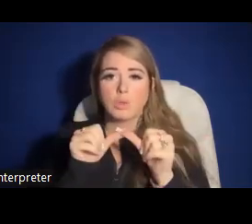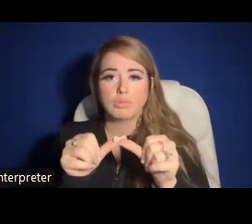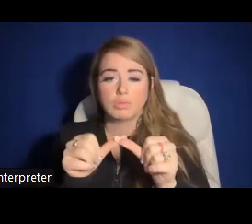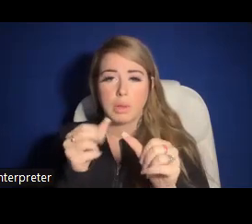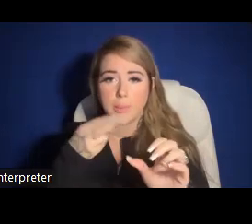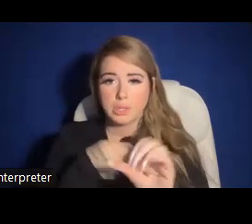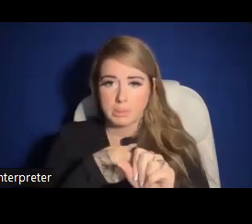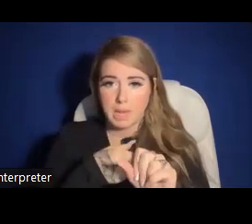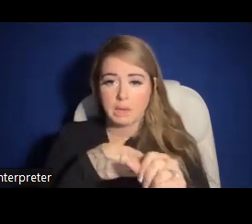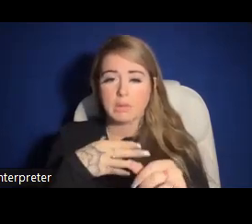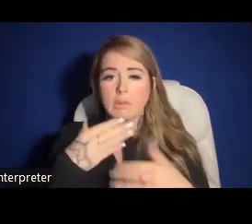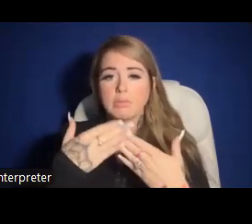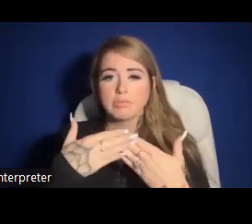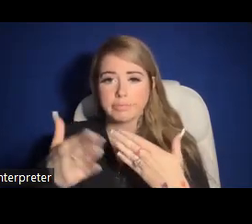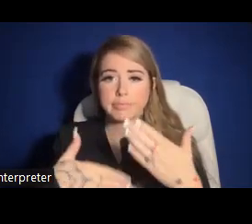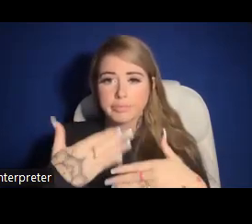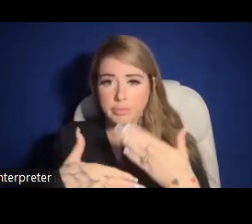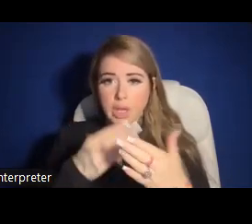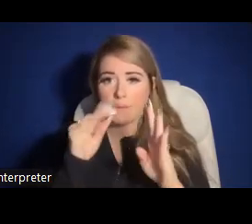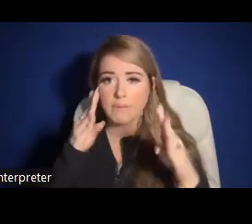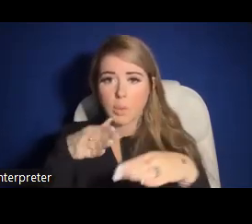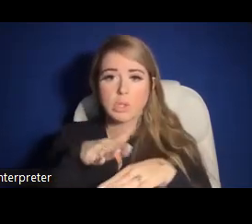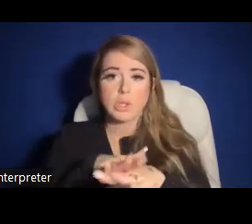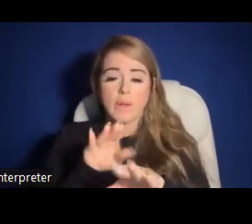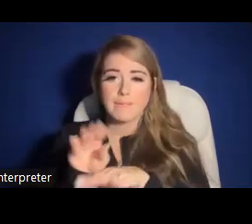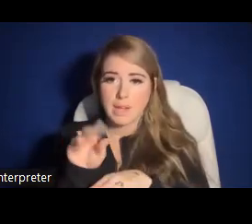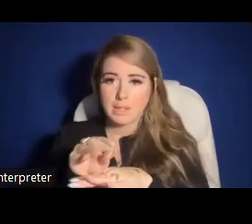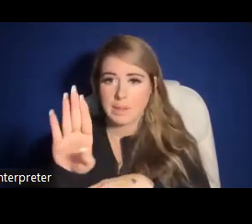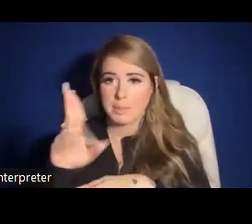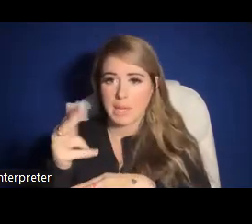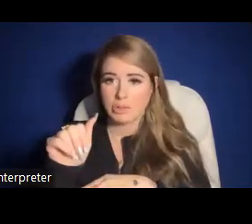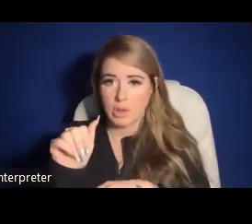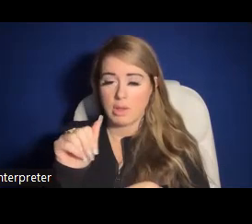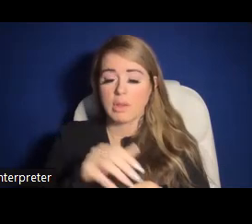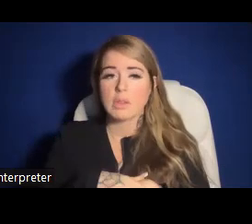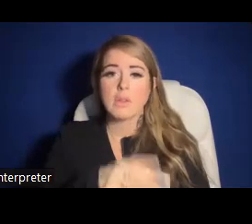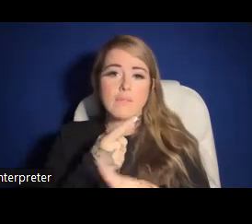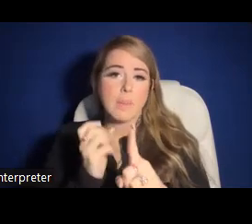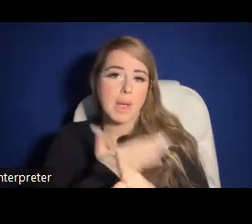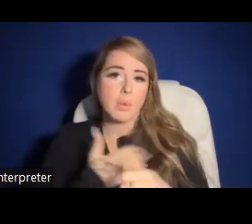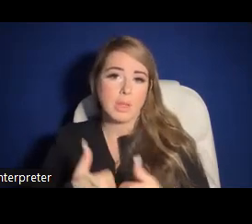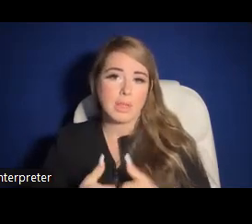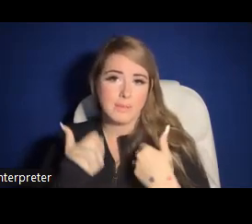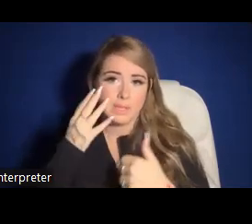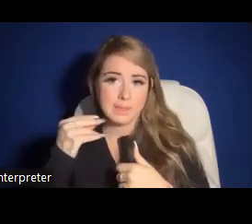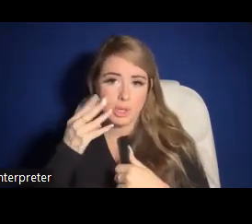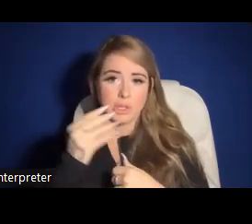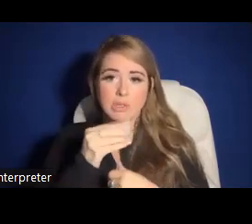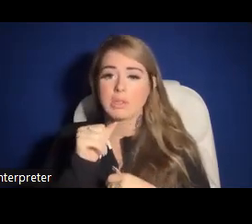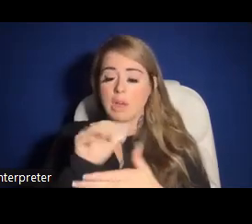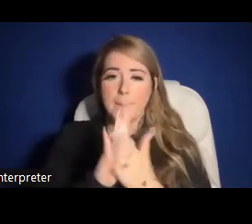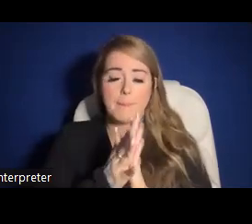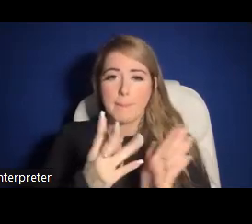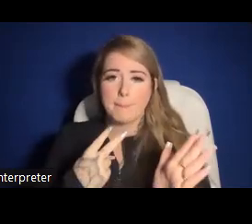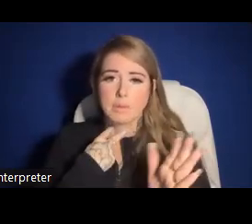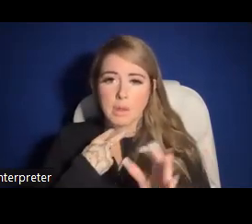participate is forward movement and having focus on advising the BHA from a lived experience and not getting caught in the